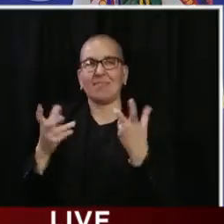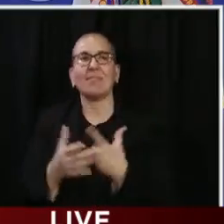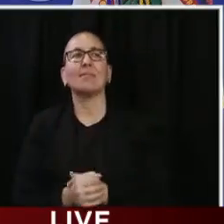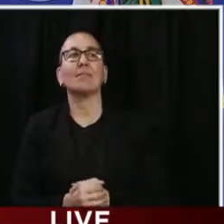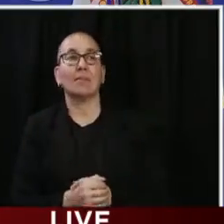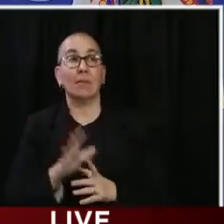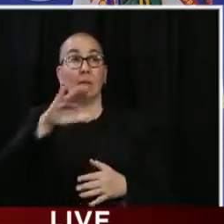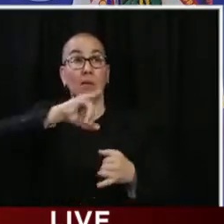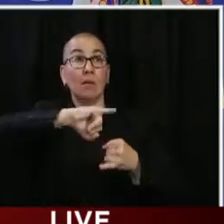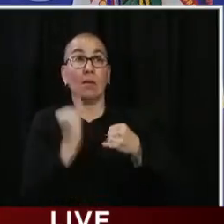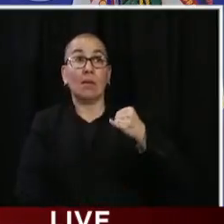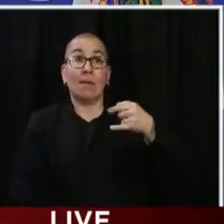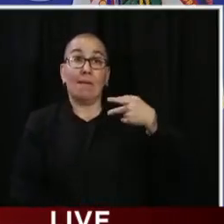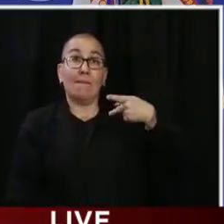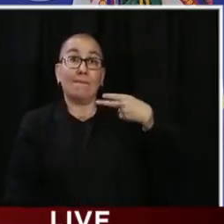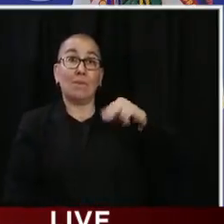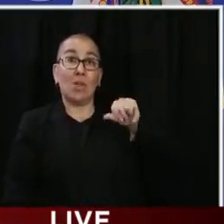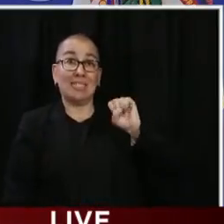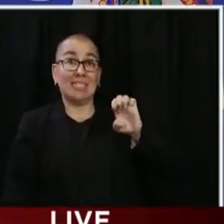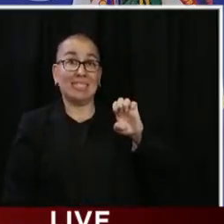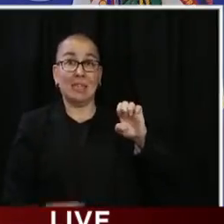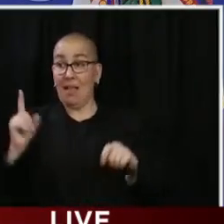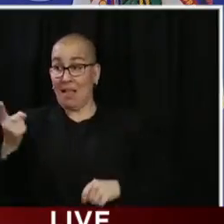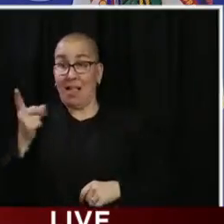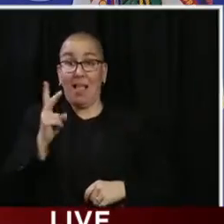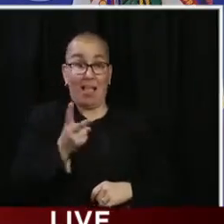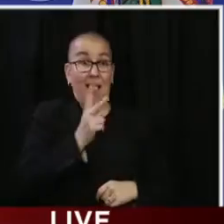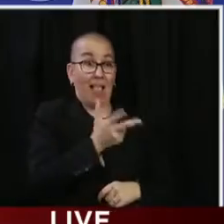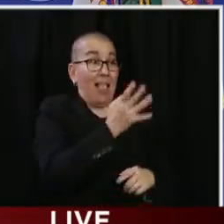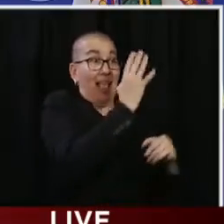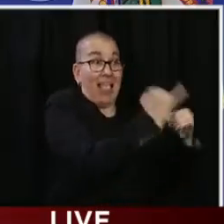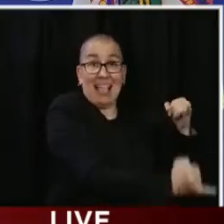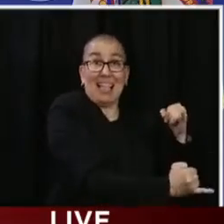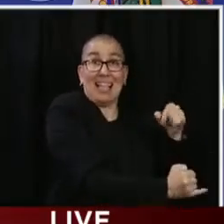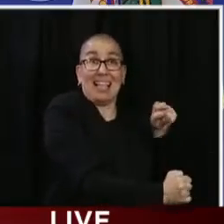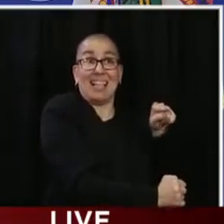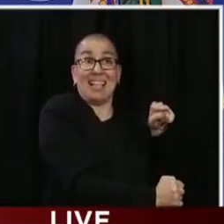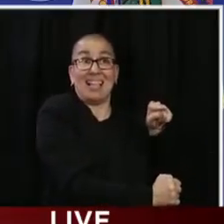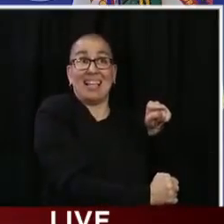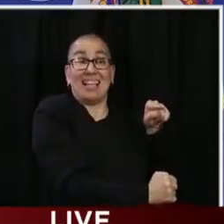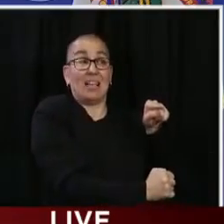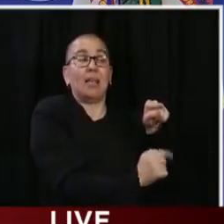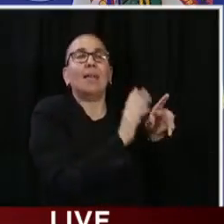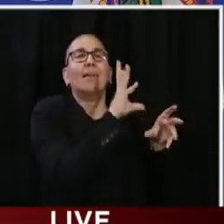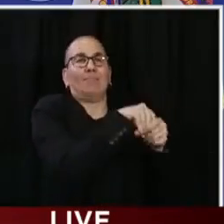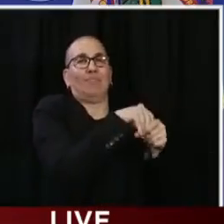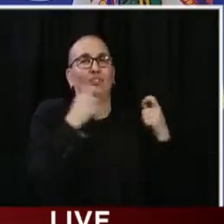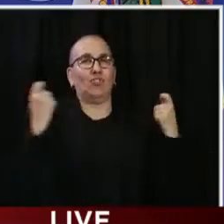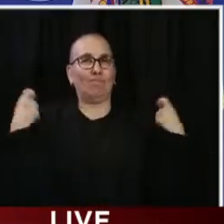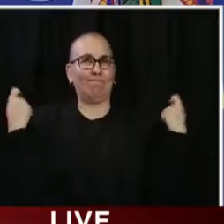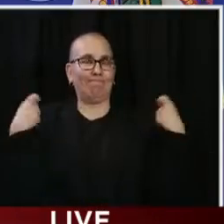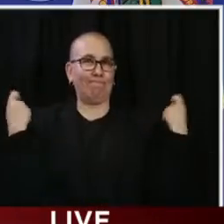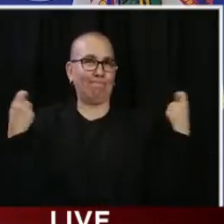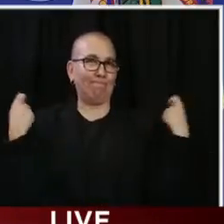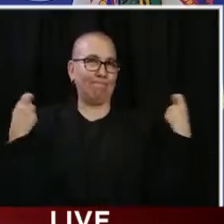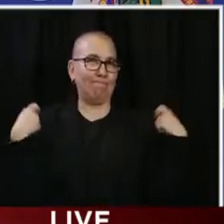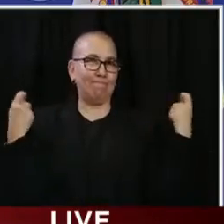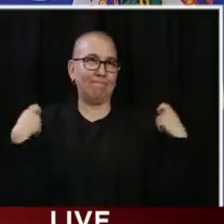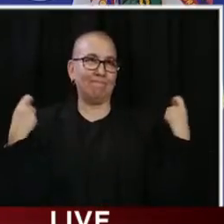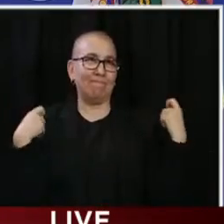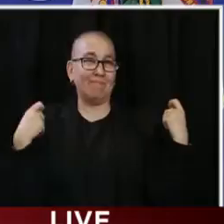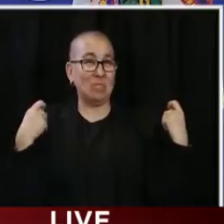guidance for the future, would then move into things like gyms and fitness centers. We know that a fitness center is a more risky environment given